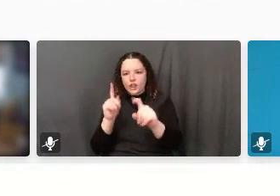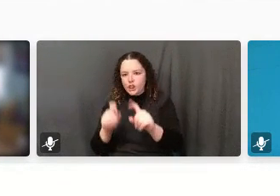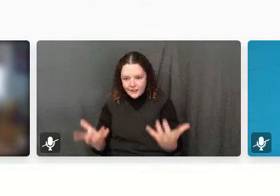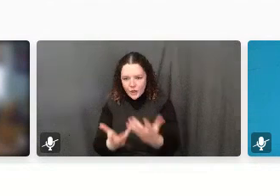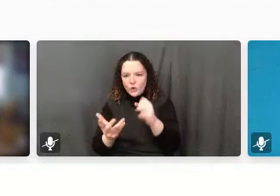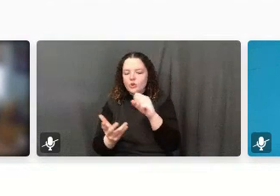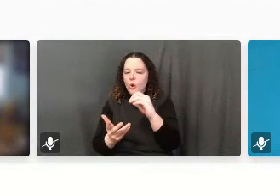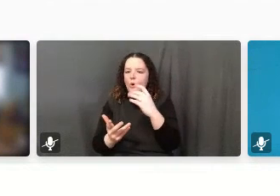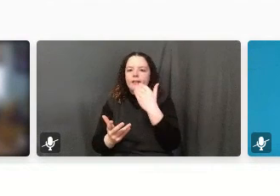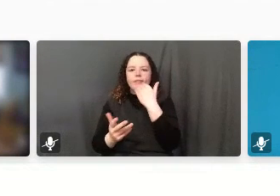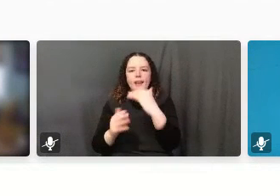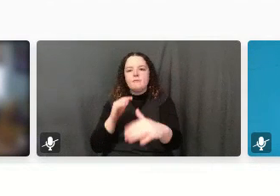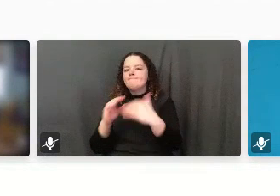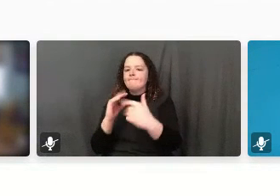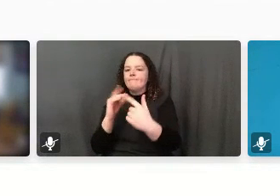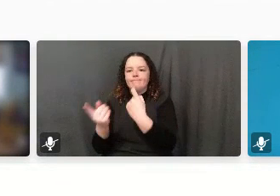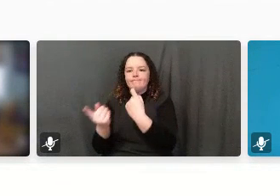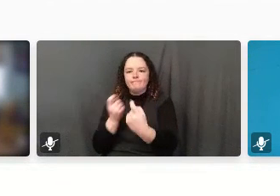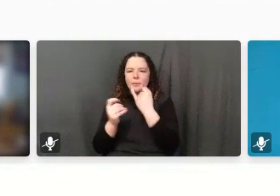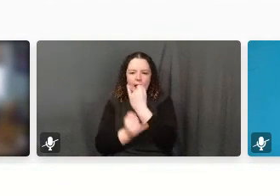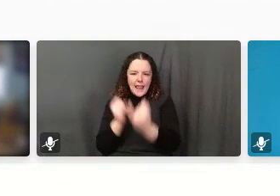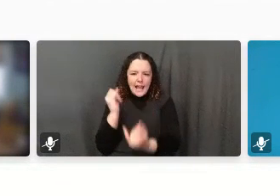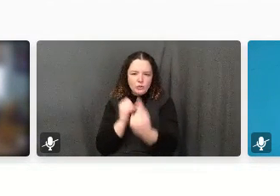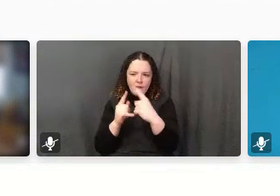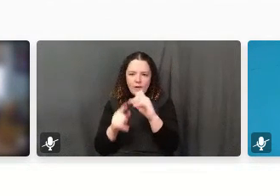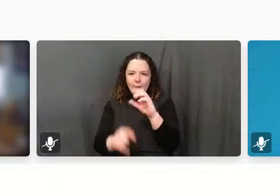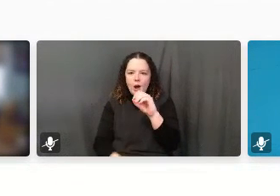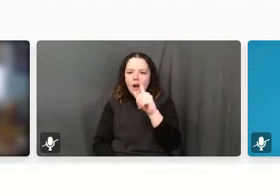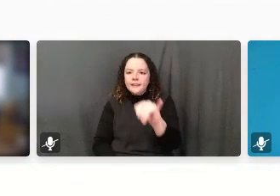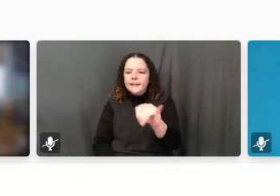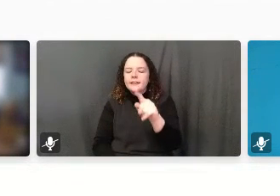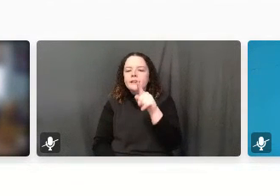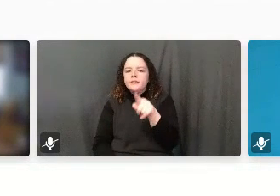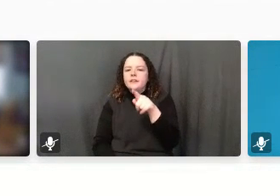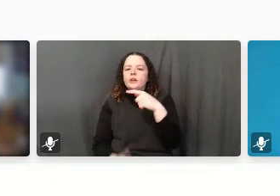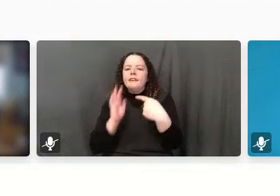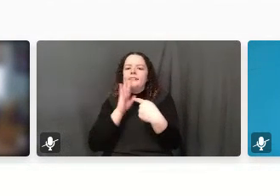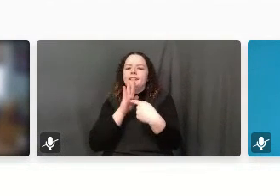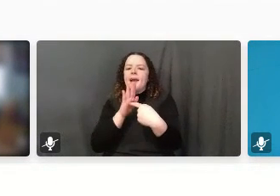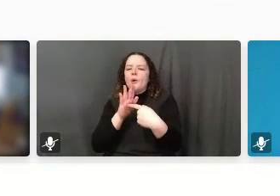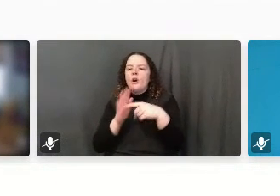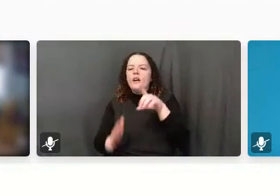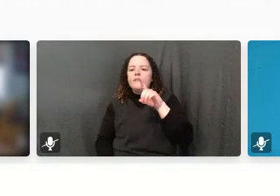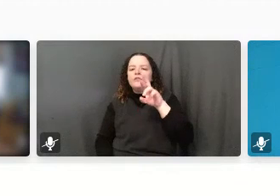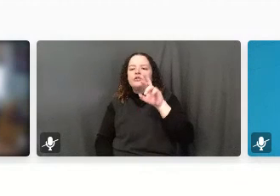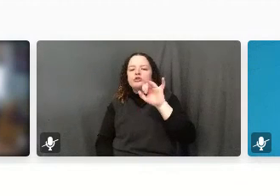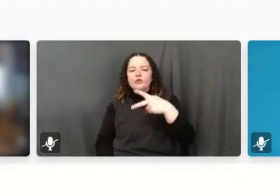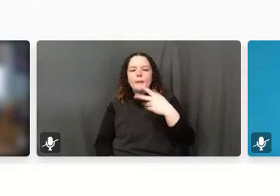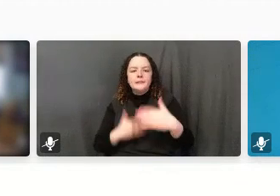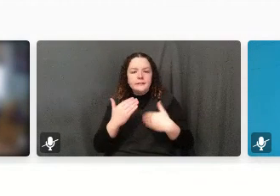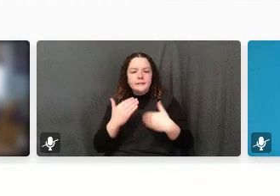of these fantastic questions. But I see this last one from Ollie. Can you give an example of a drip sequence to acquire more customers?